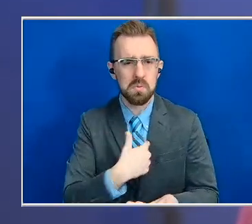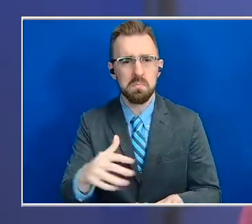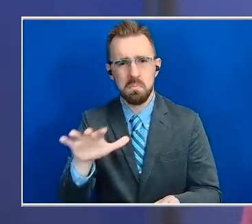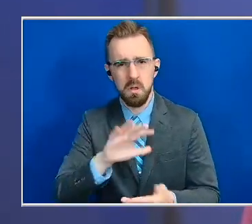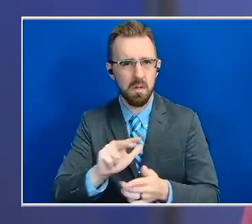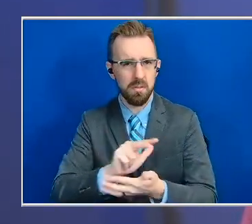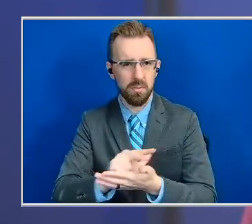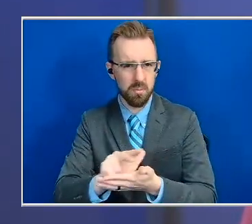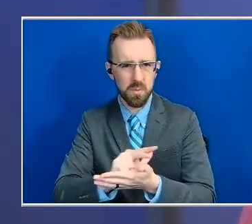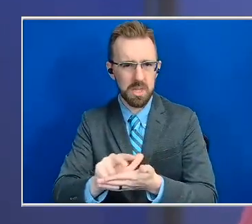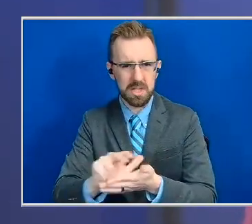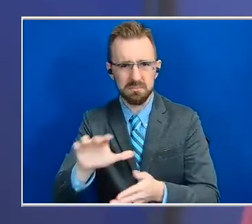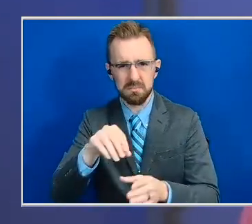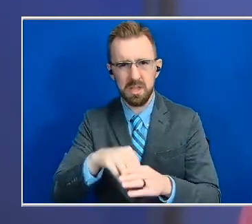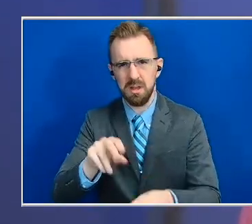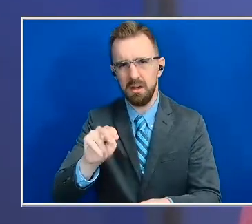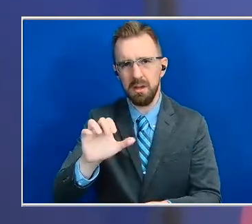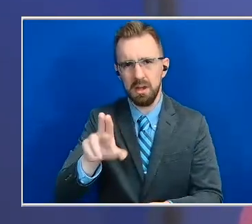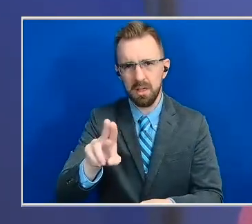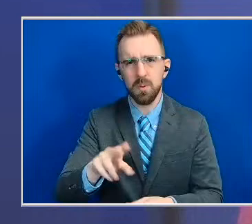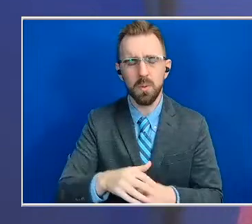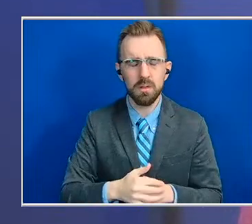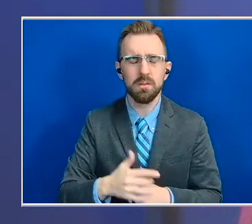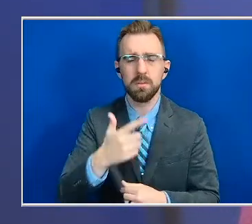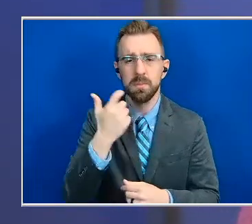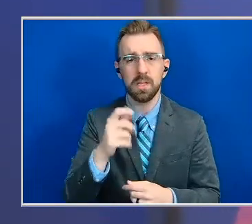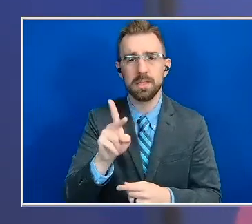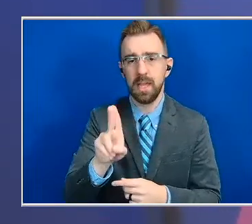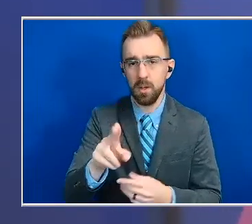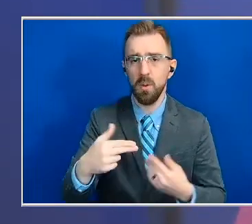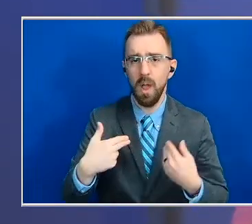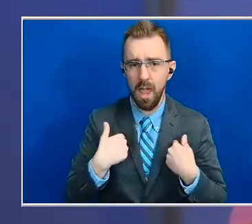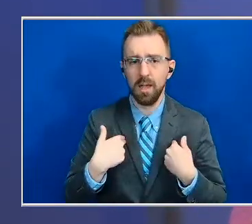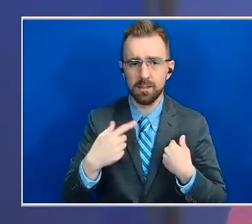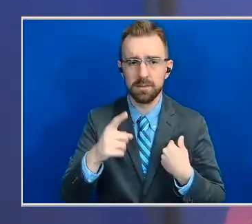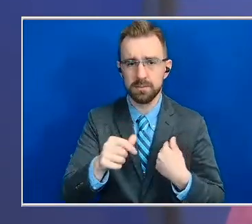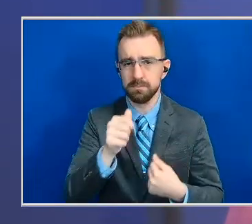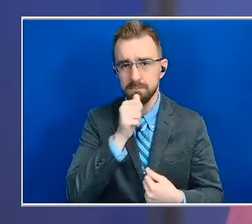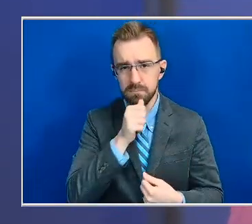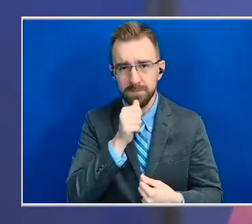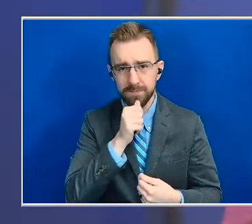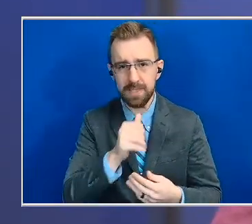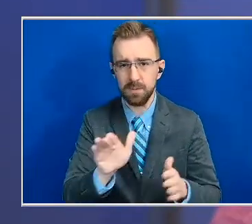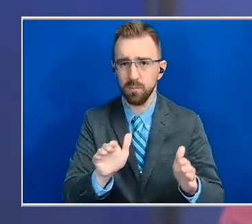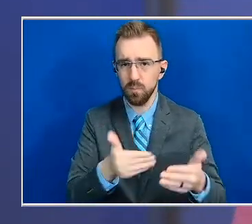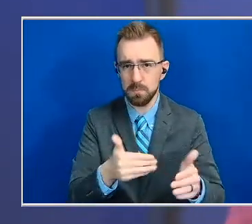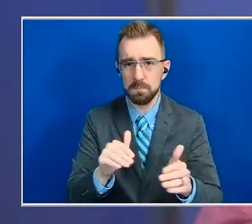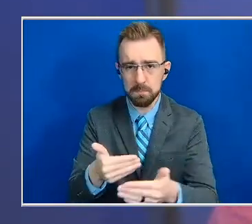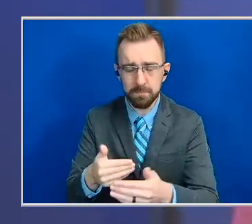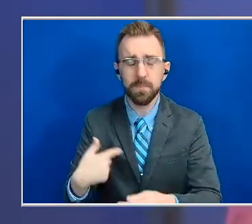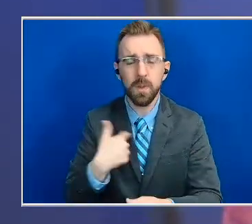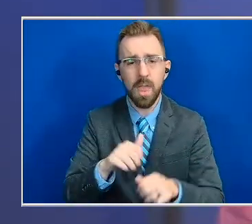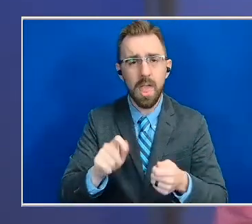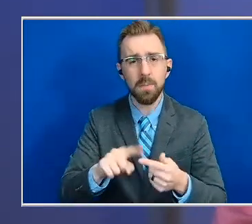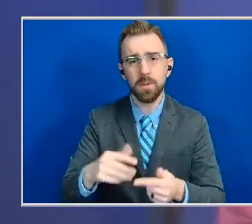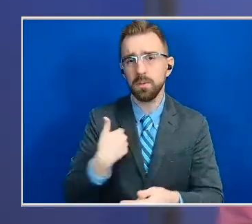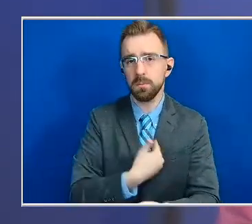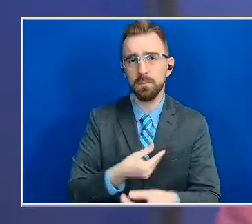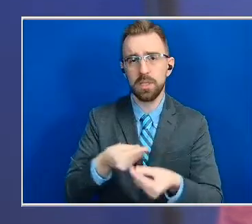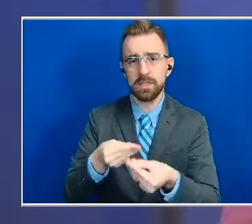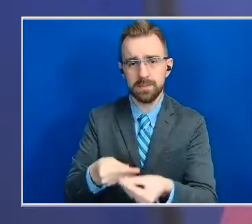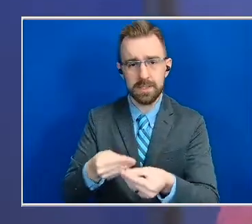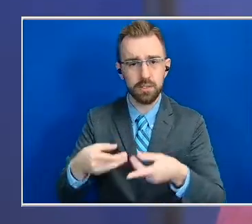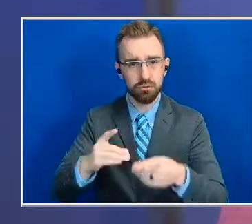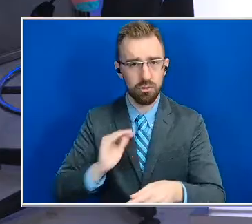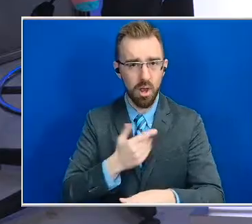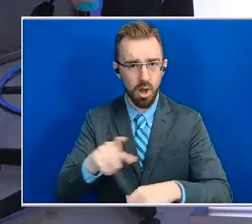in the NICU. And because KU has a private rooms, so we were able to breastfeed during our time in the NICU.